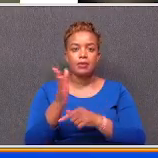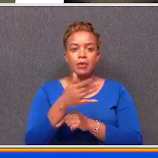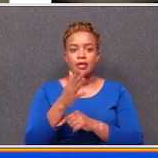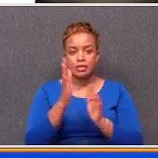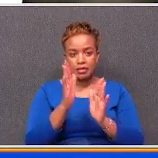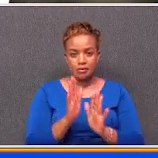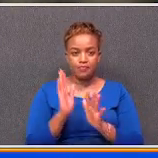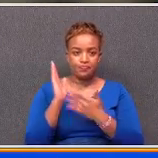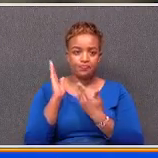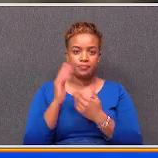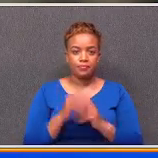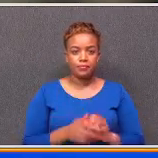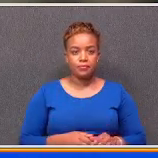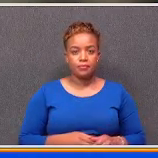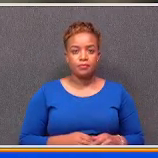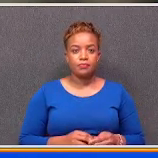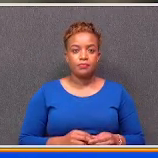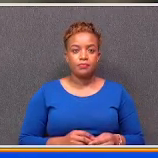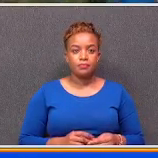Movement.